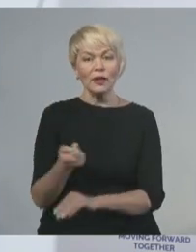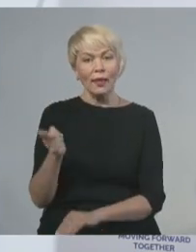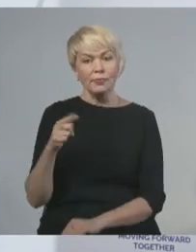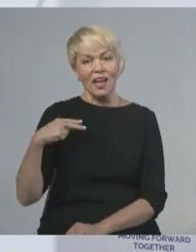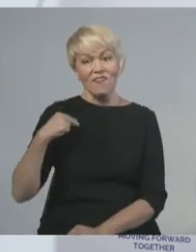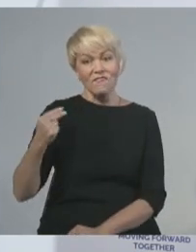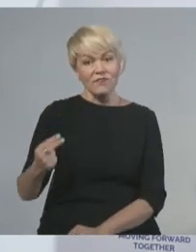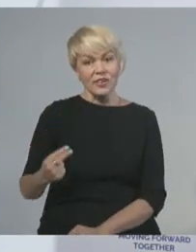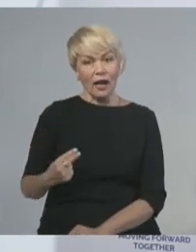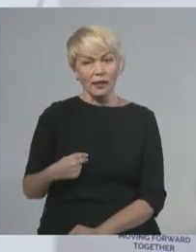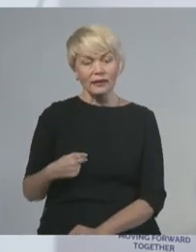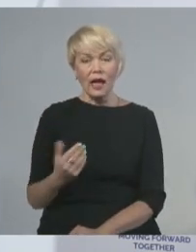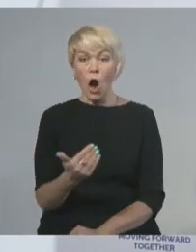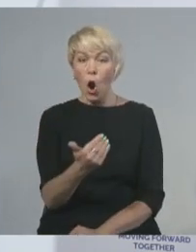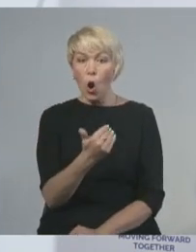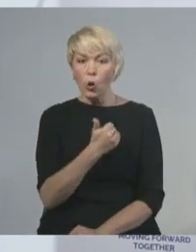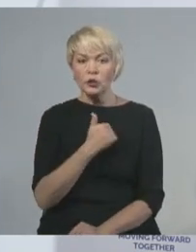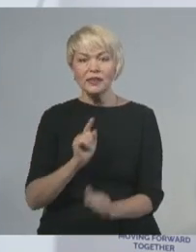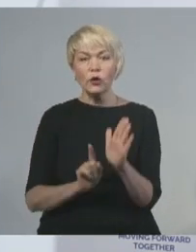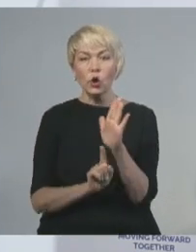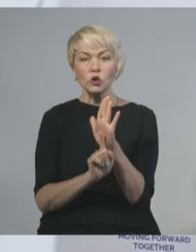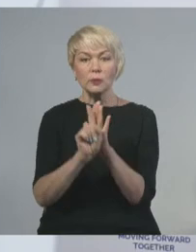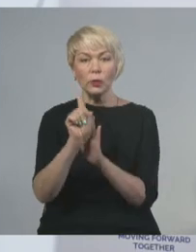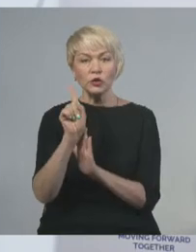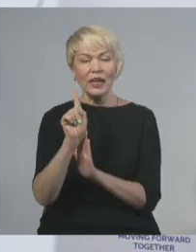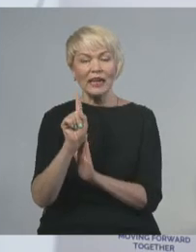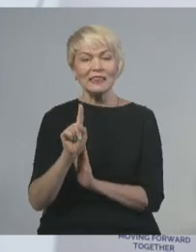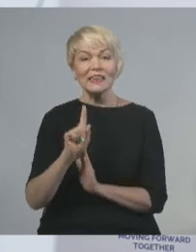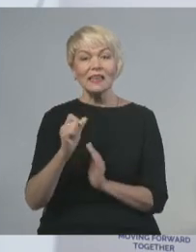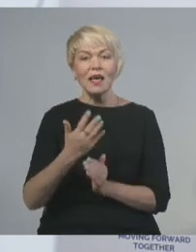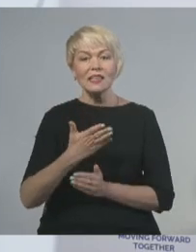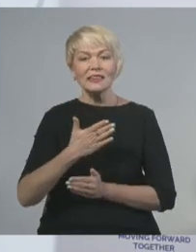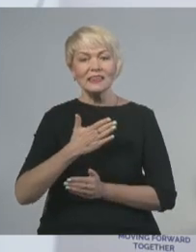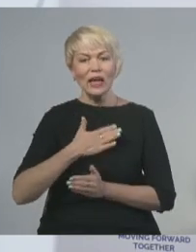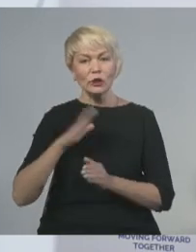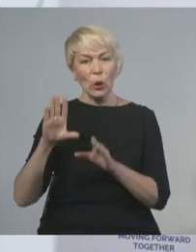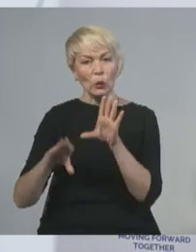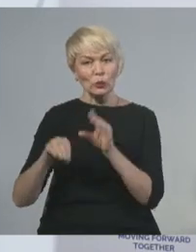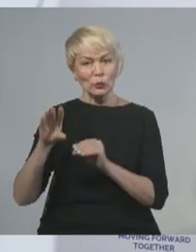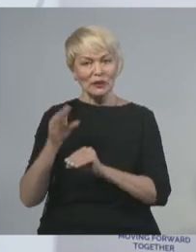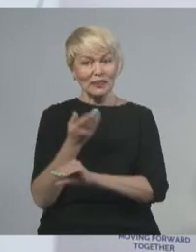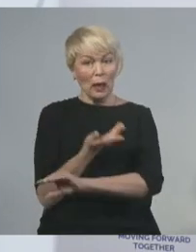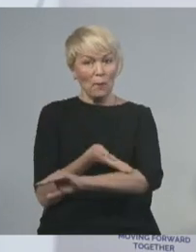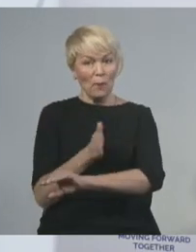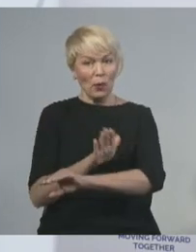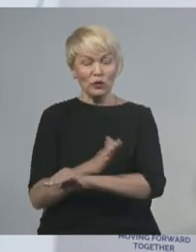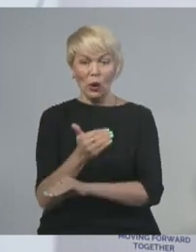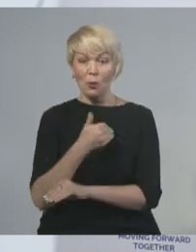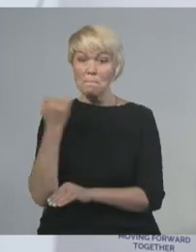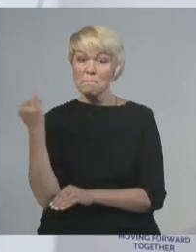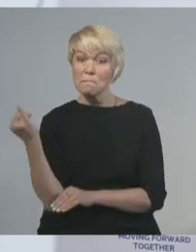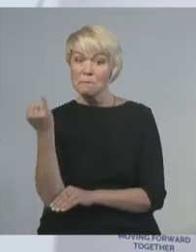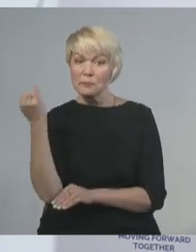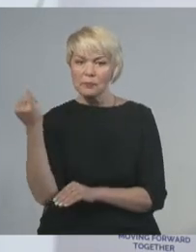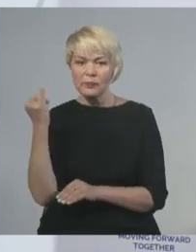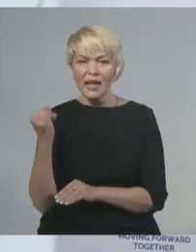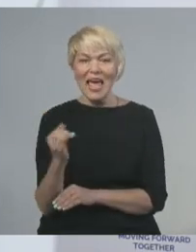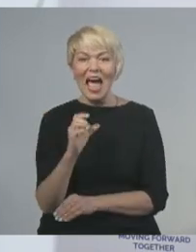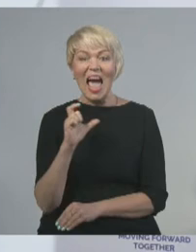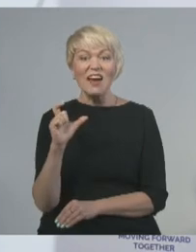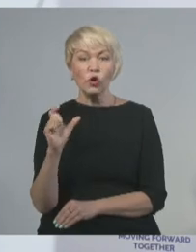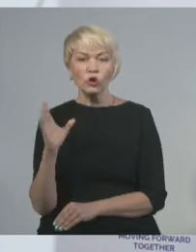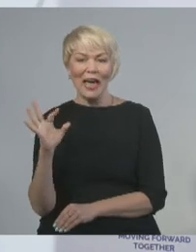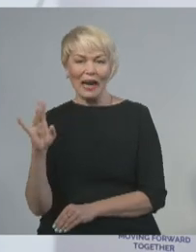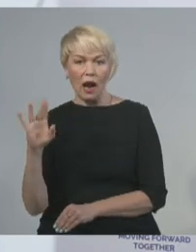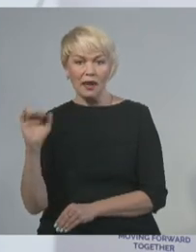me start with our uh neighbor with poland and i would ask ivona reichardt what do you think what is the situation